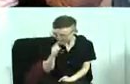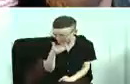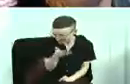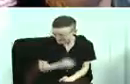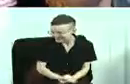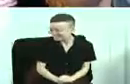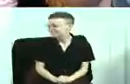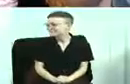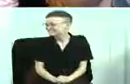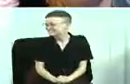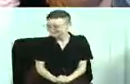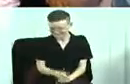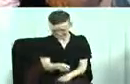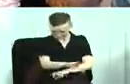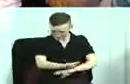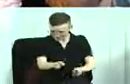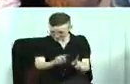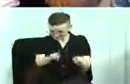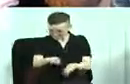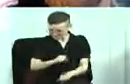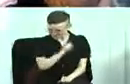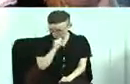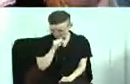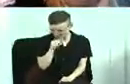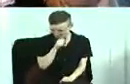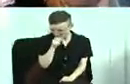I said, my goodness, she's ready to go to the prom.